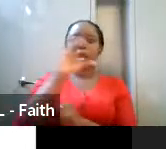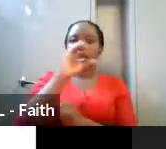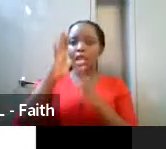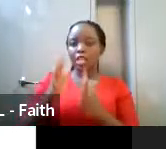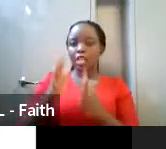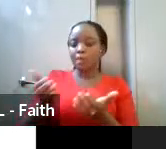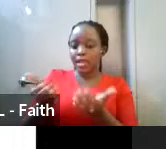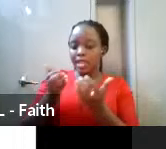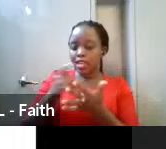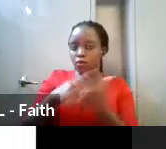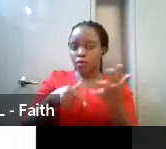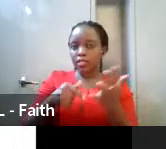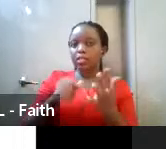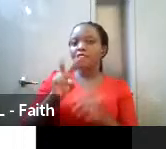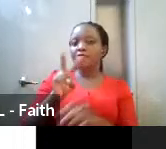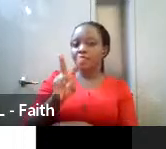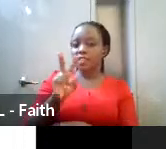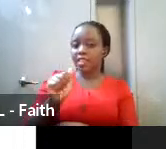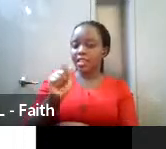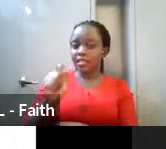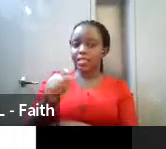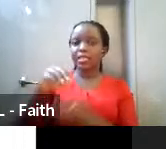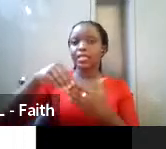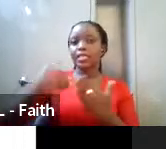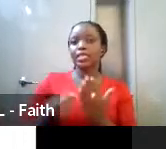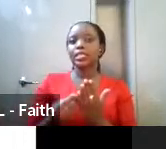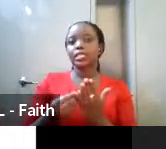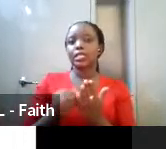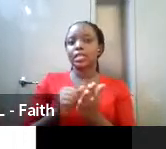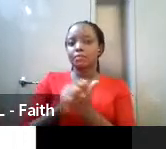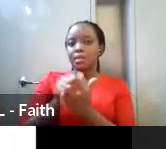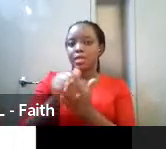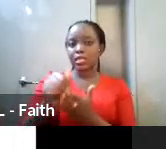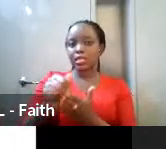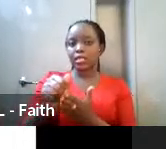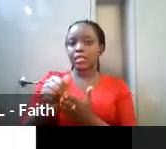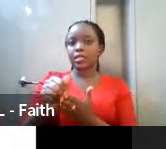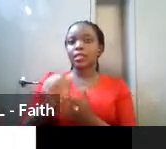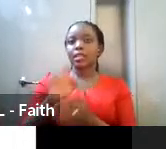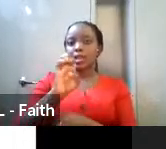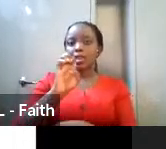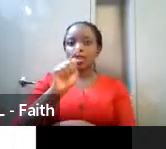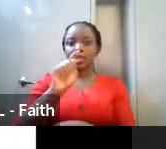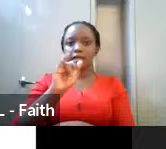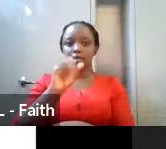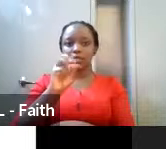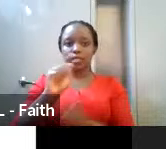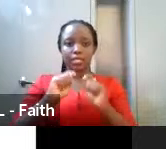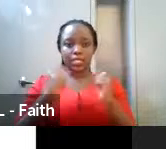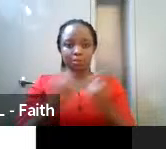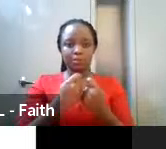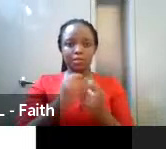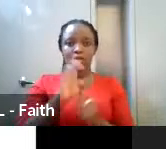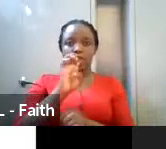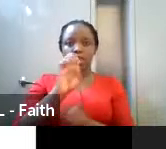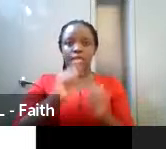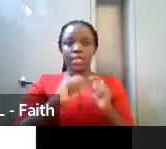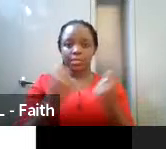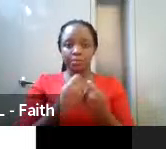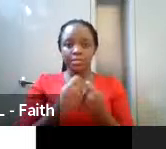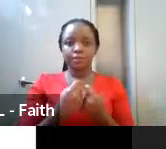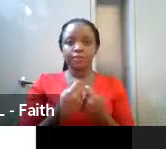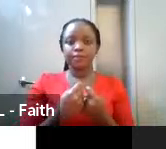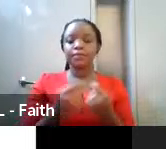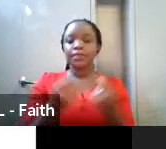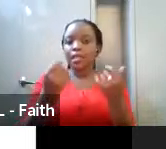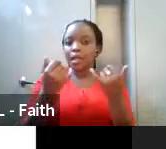the VAT receipt. That is the eTIMS printed receipts. Now my